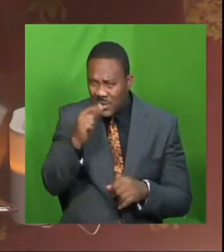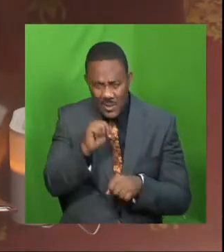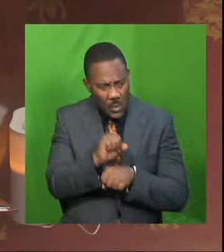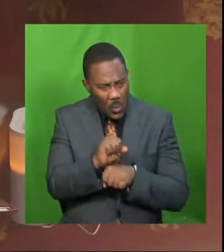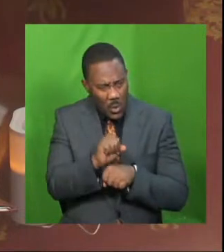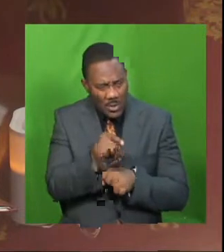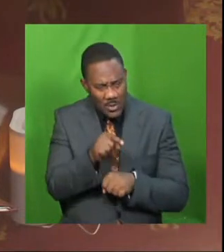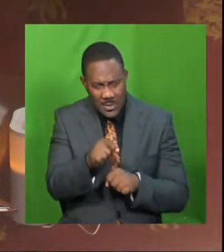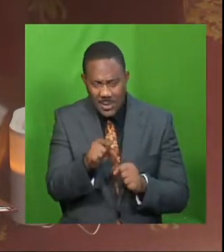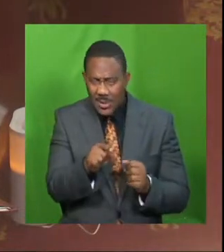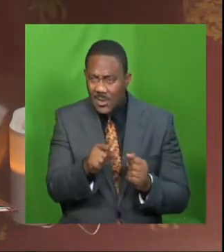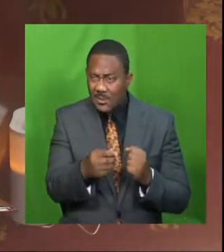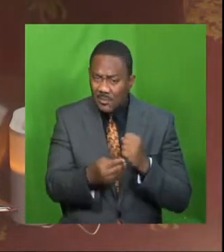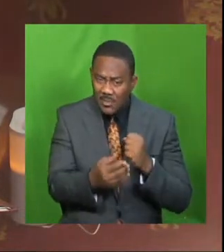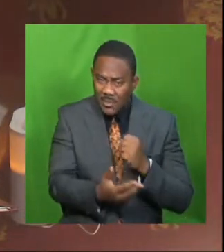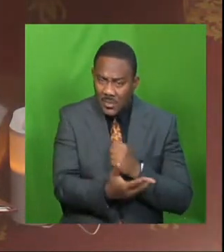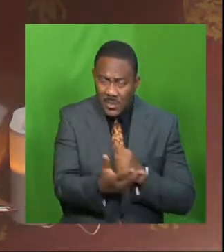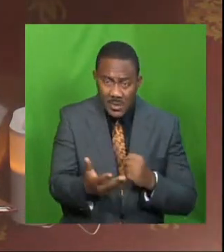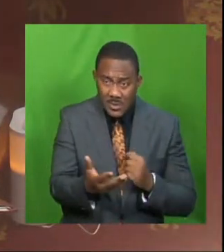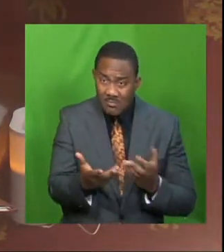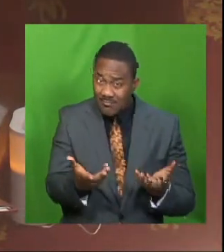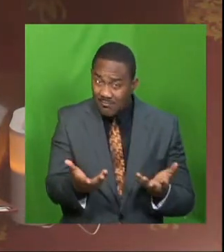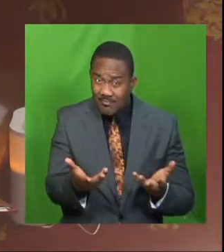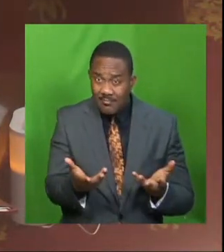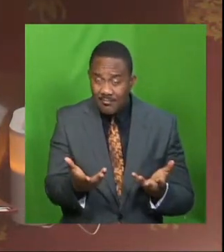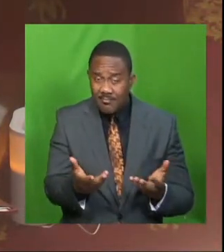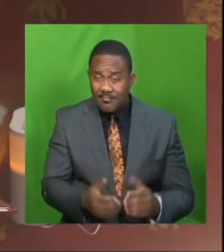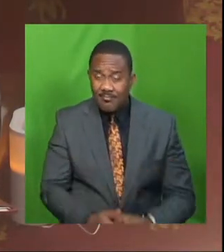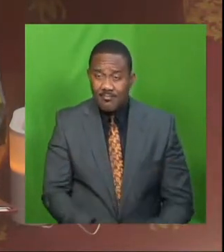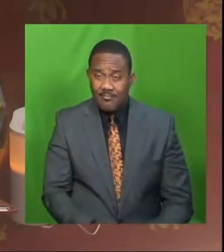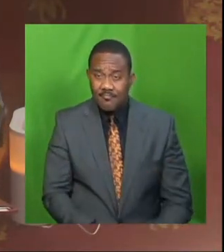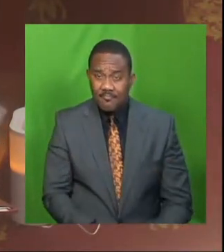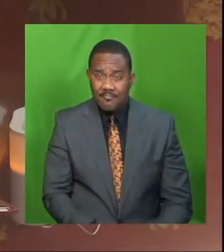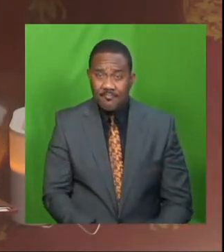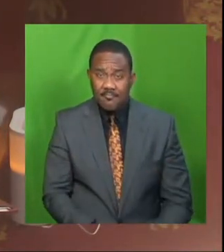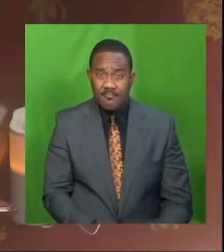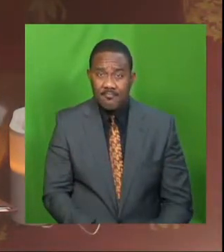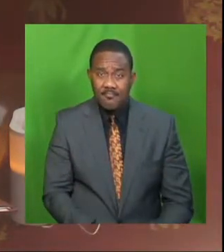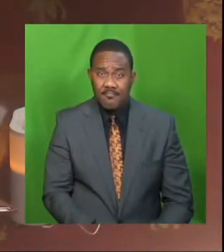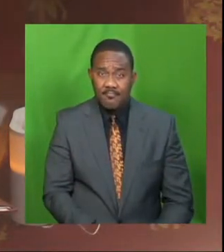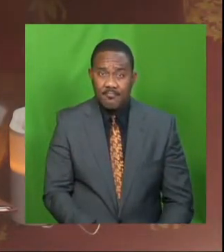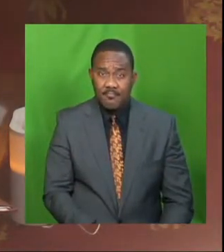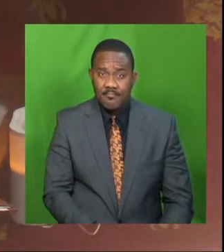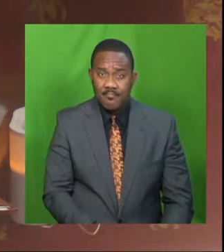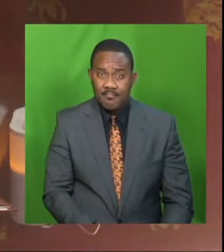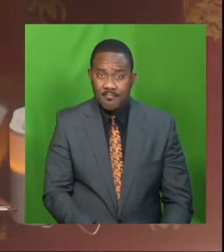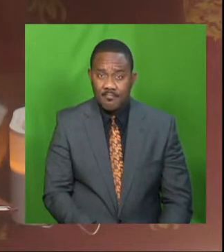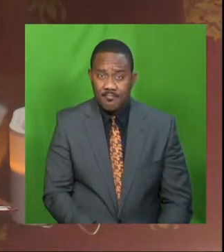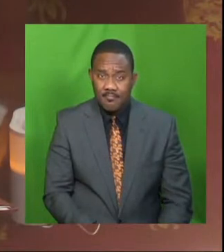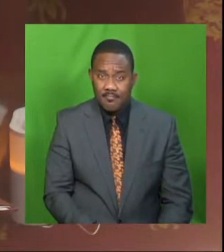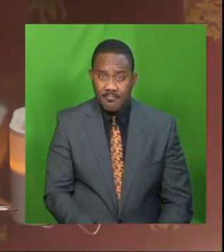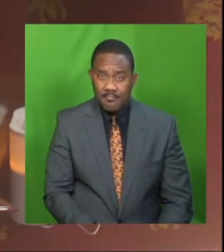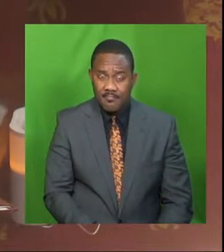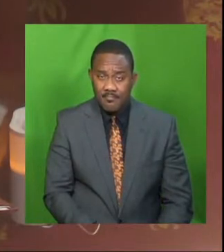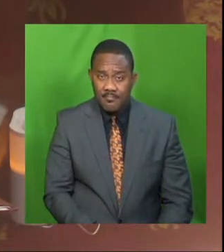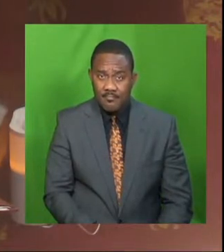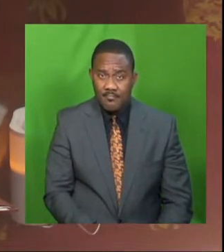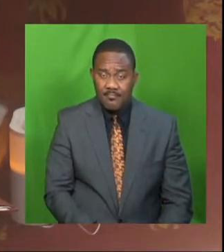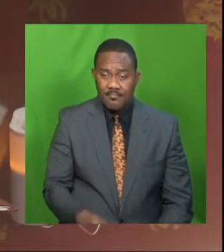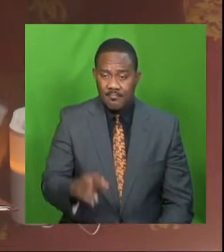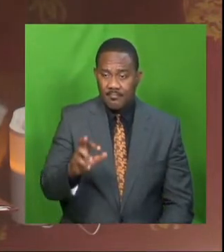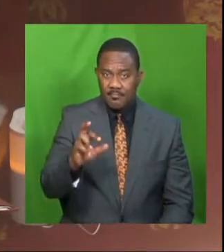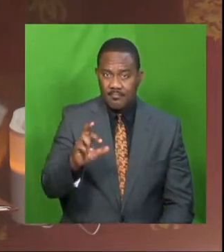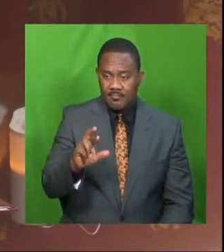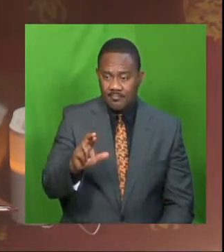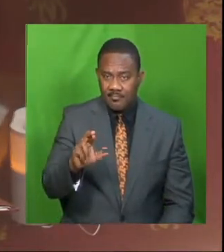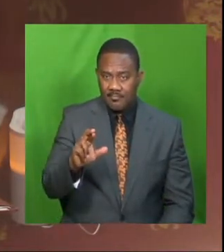of the media in a democracy like ours. We also agree that we want to address the RFS concern about the